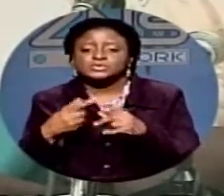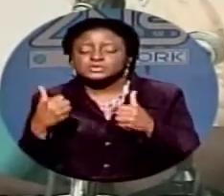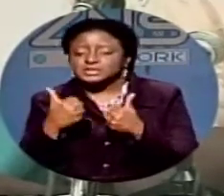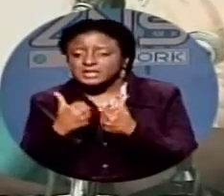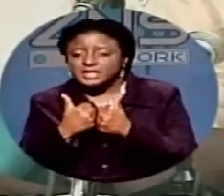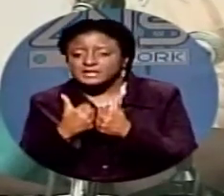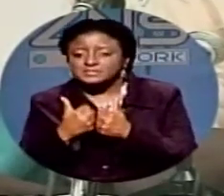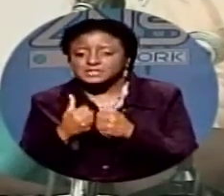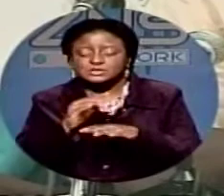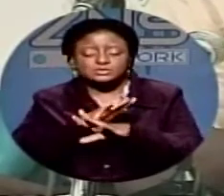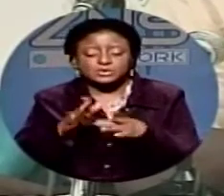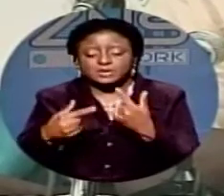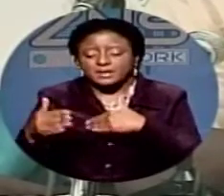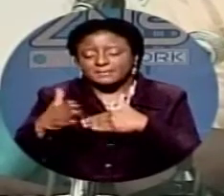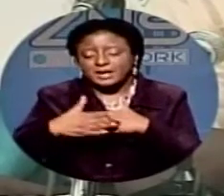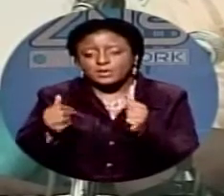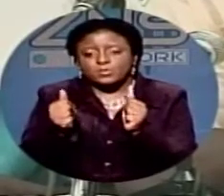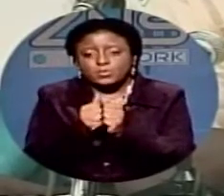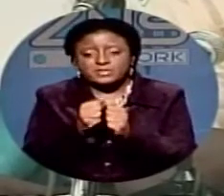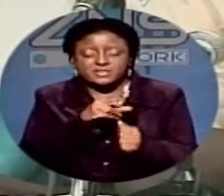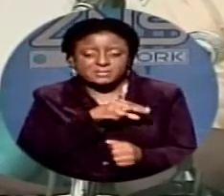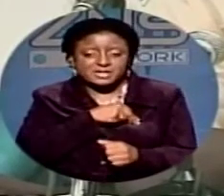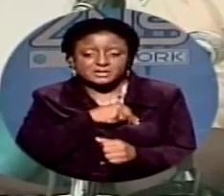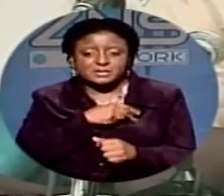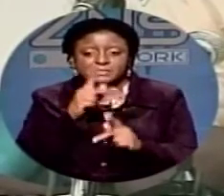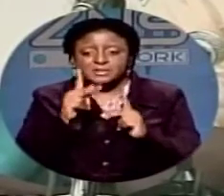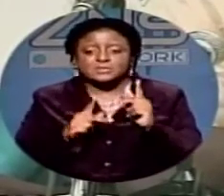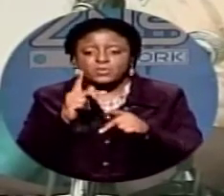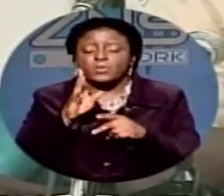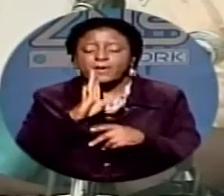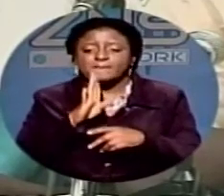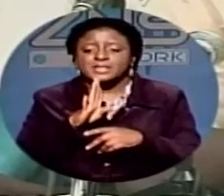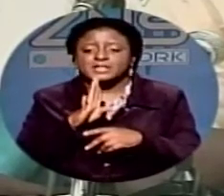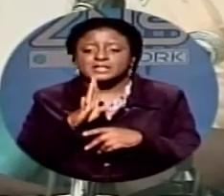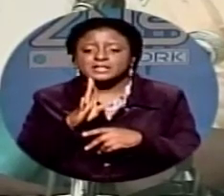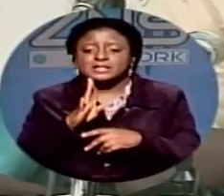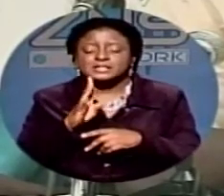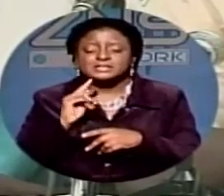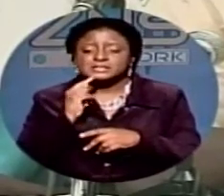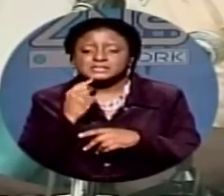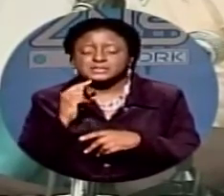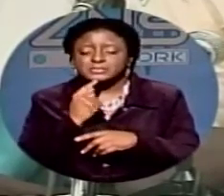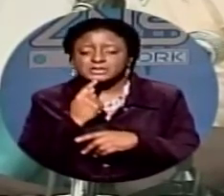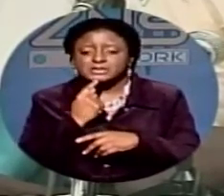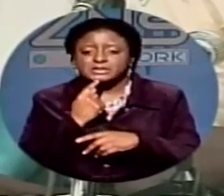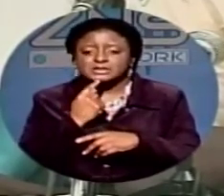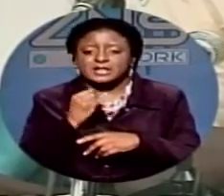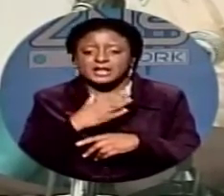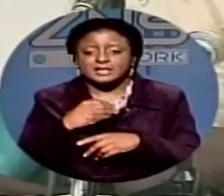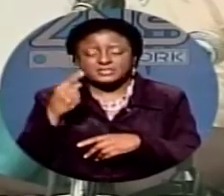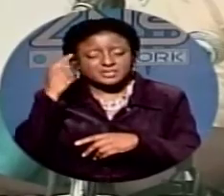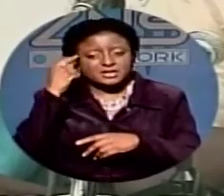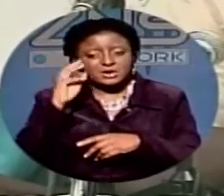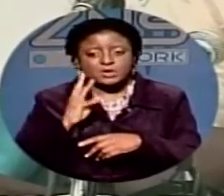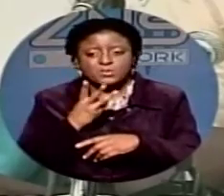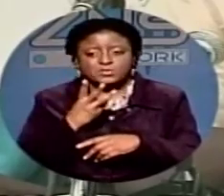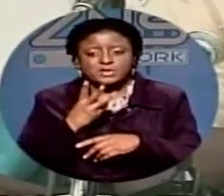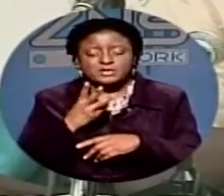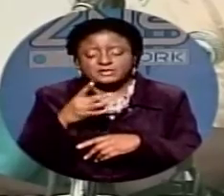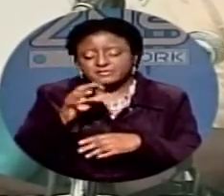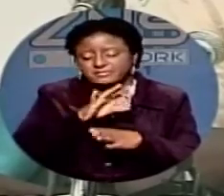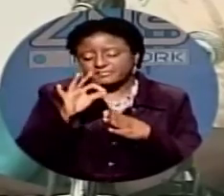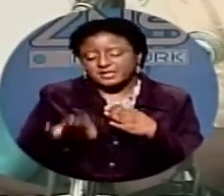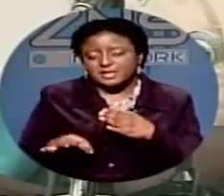medal, persons will be disappointed and think we've failed. And that has become the nature of our sport. But notwithstanding, I am still very,